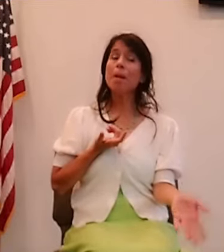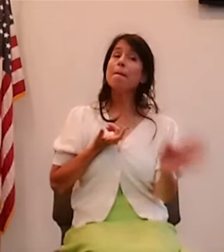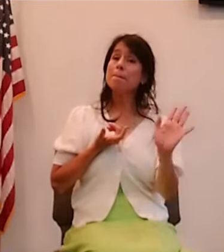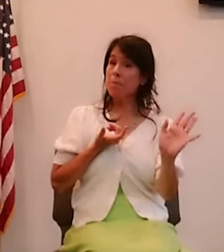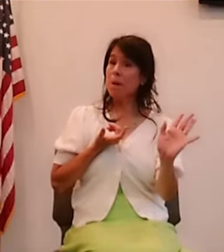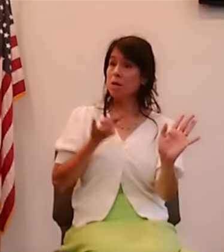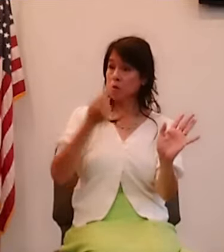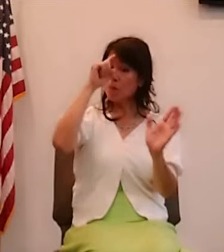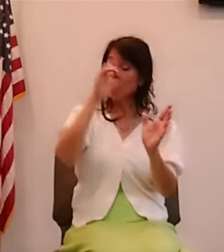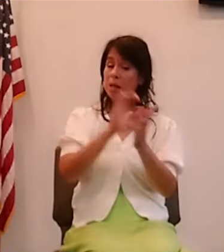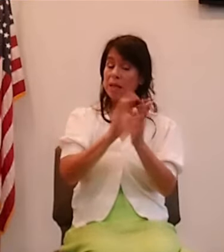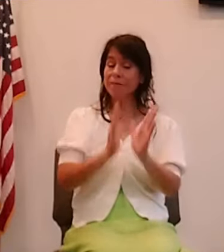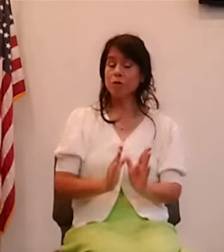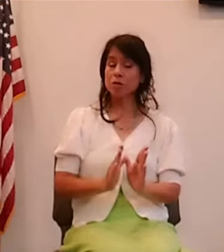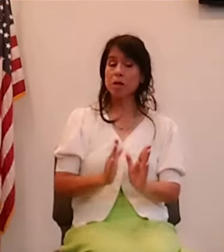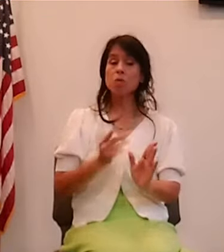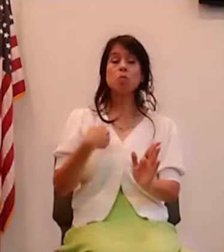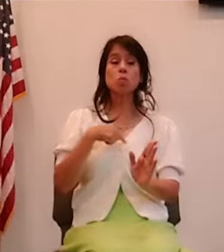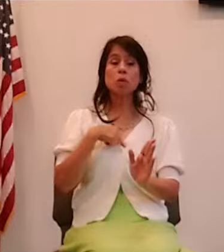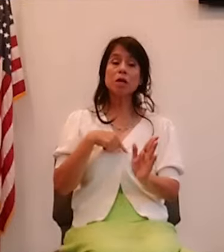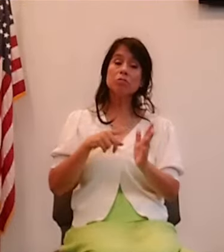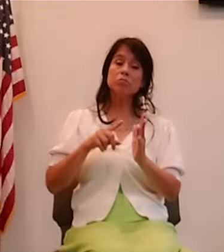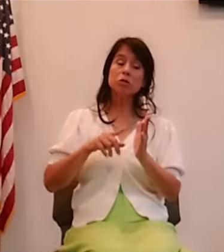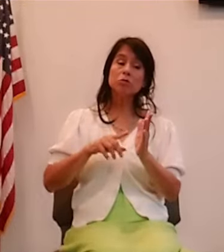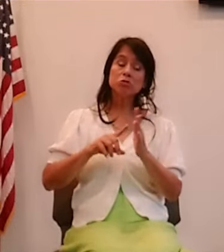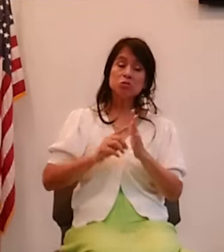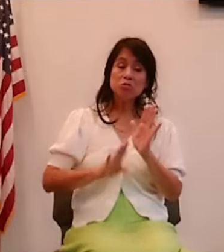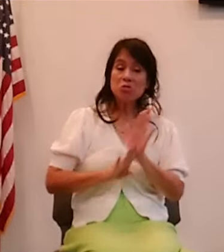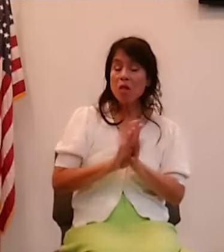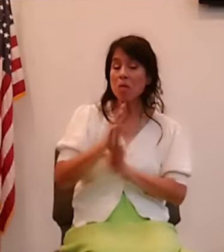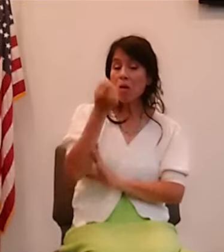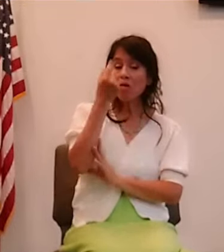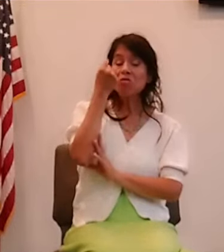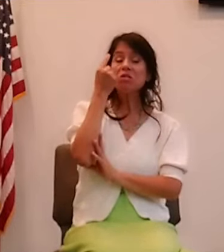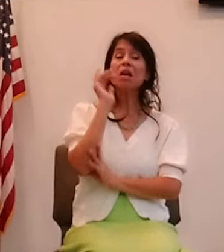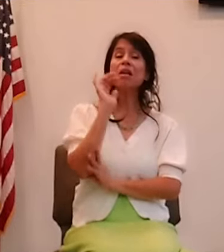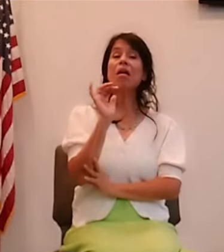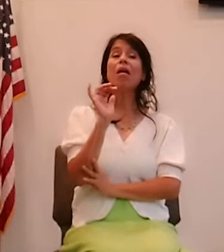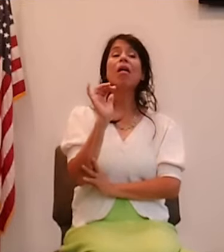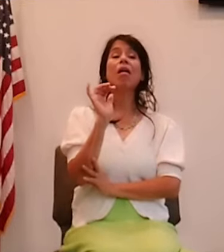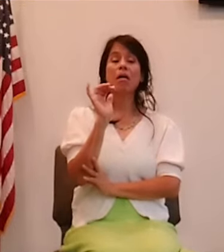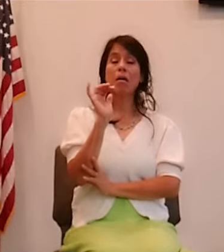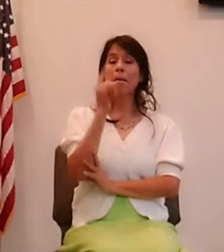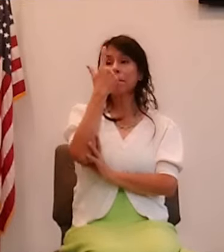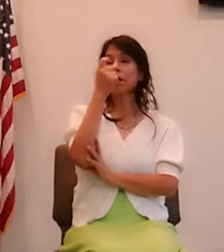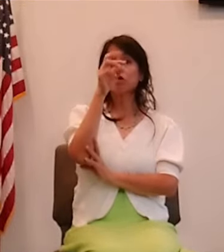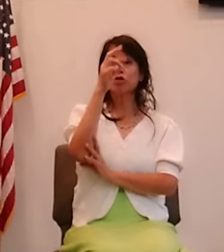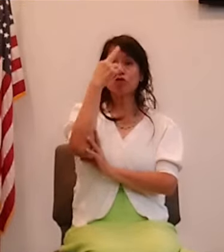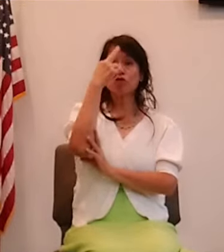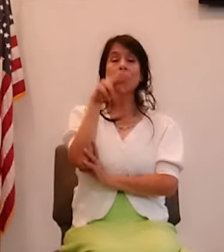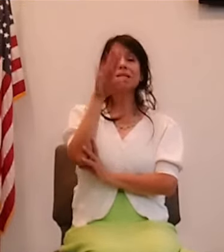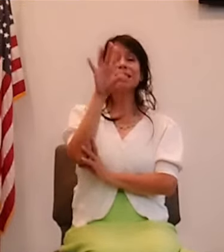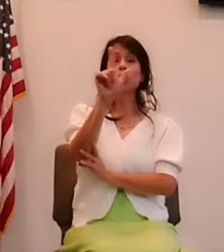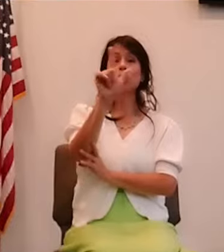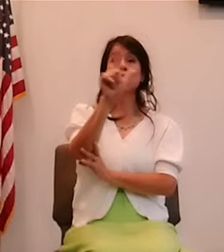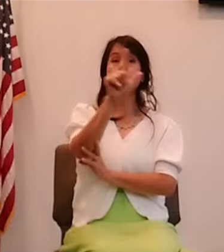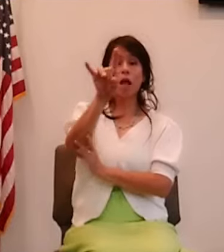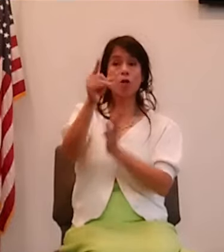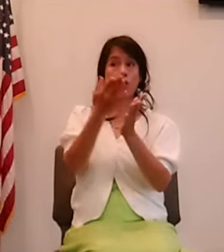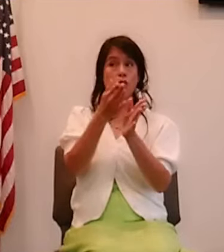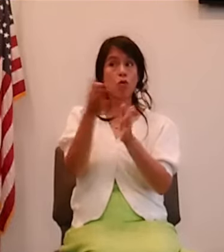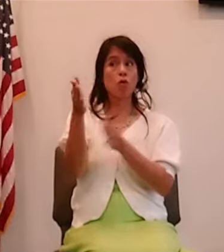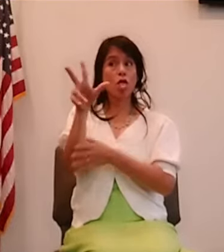believers and we understand, as Pastor Bill said, because of Romans 8, 28 through 30, we